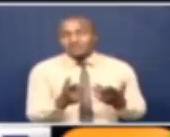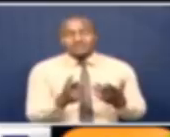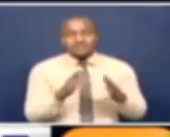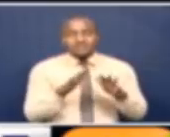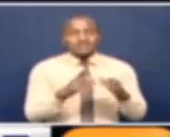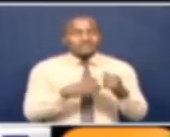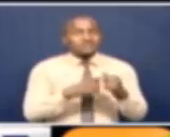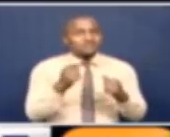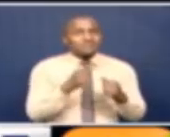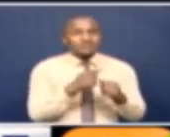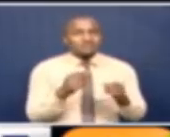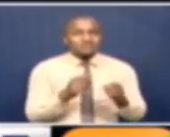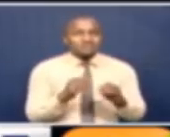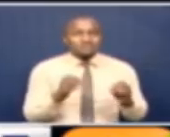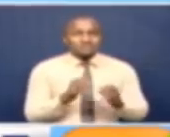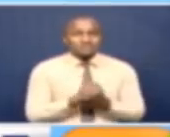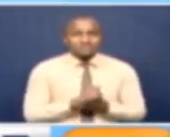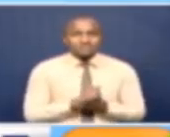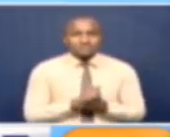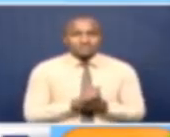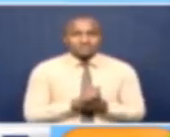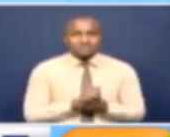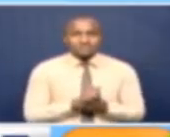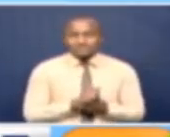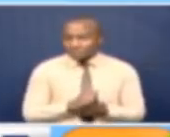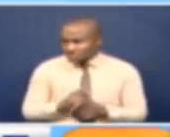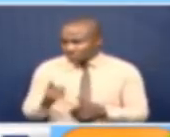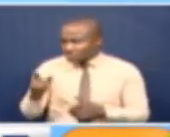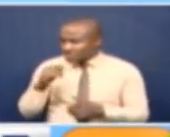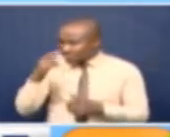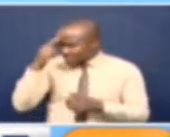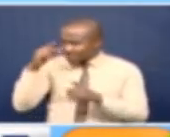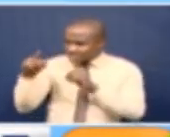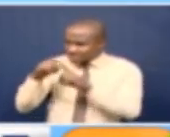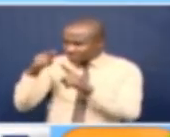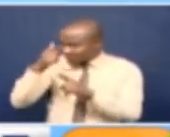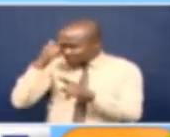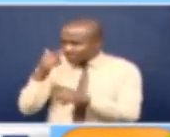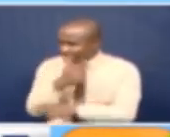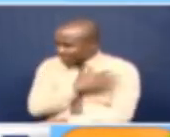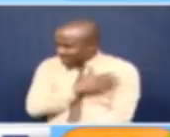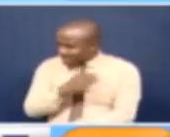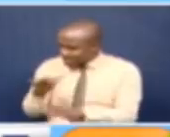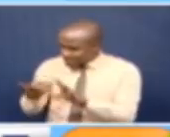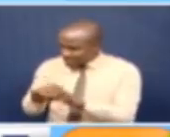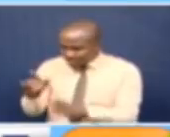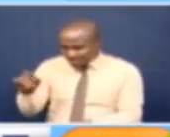Omar, it's a pretty strong statement to say that Maasai's are being killed because they're Nasa.